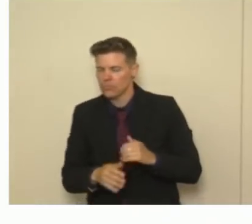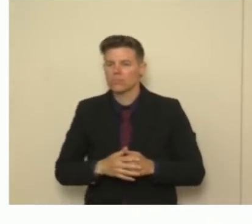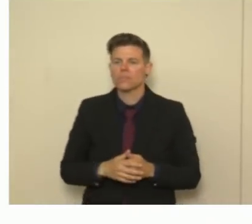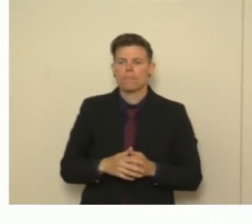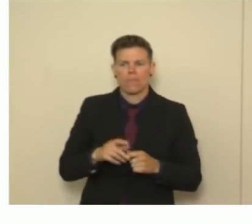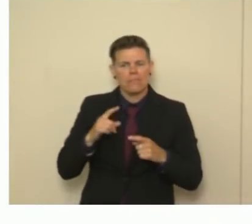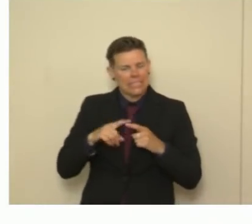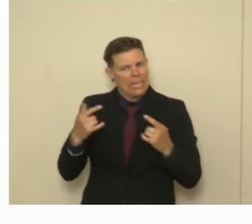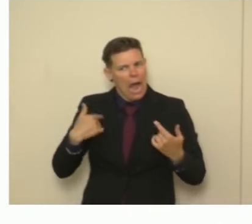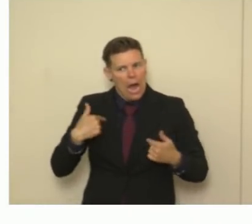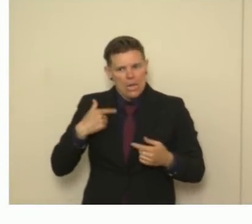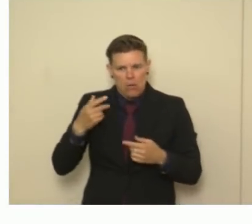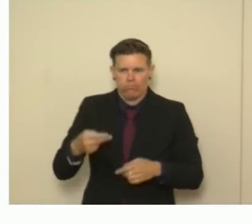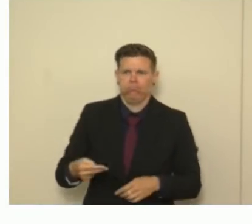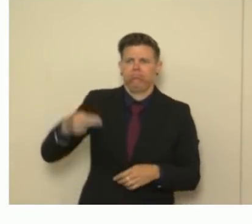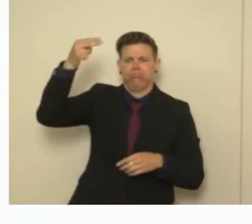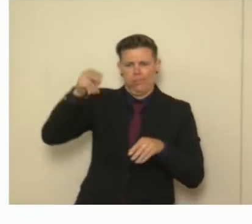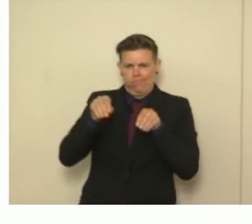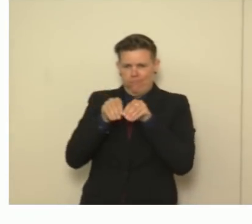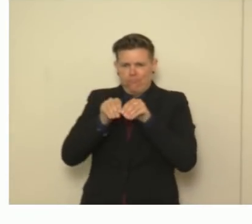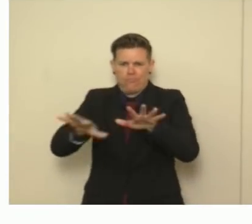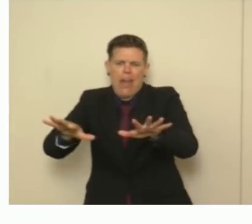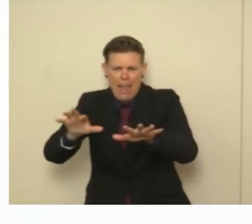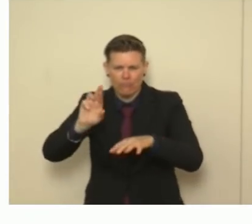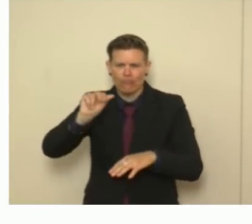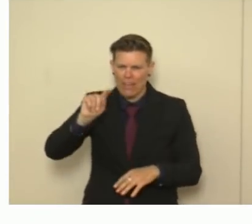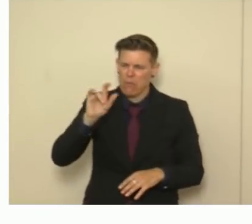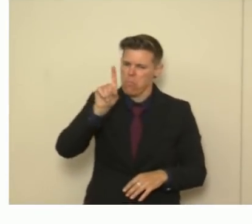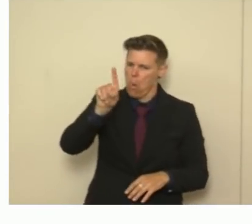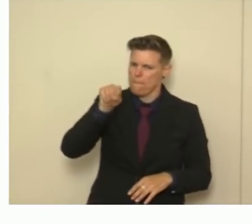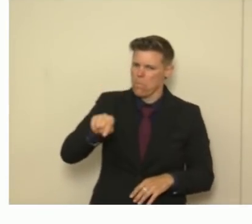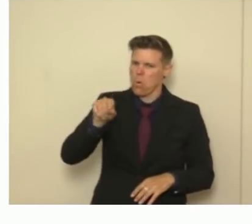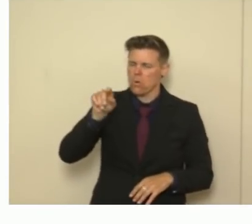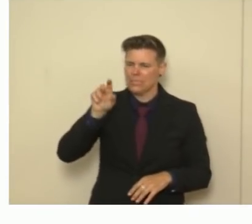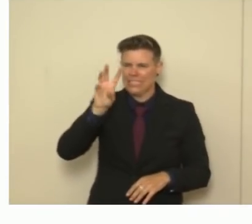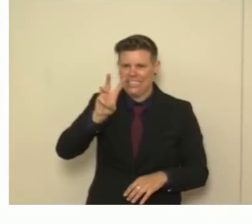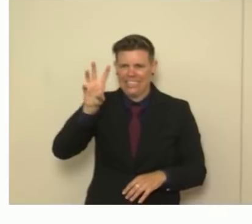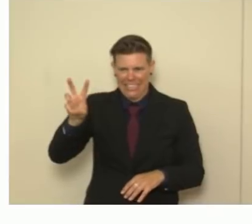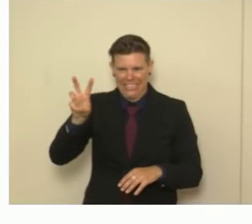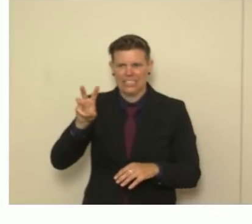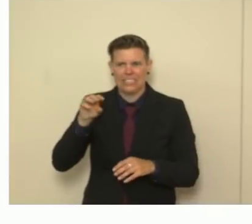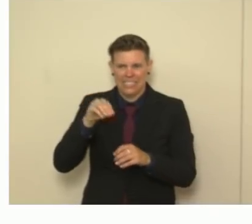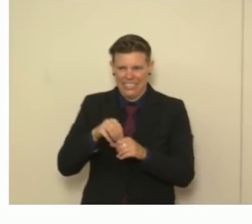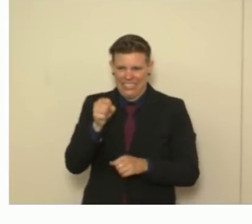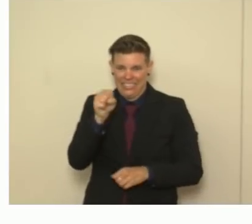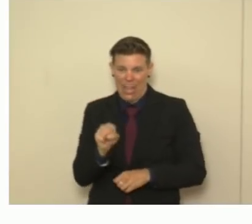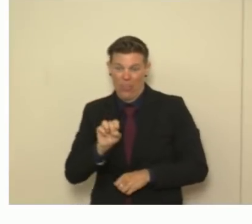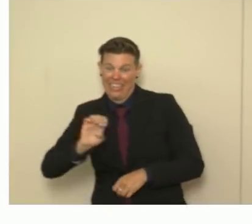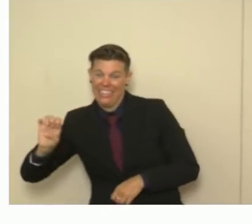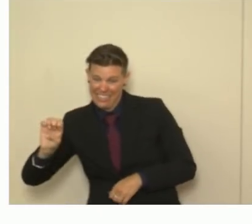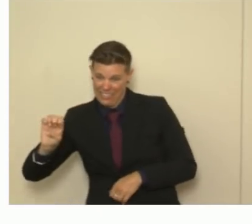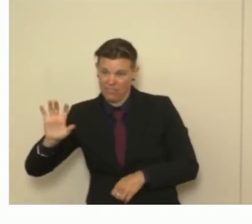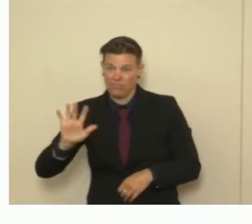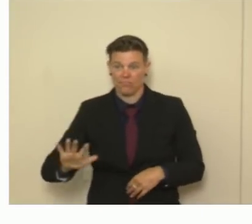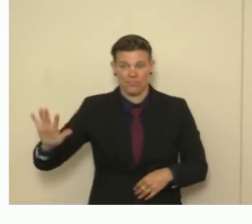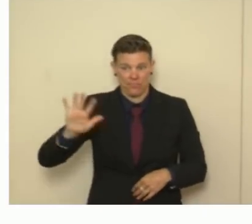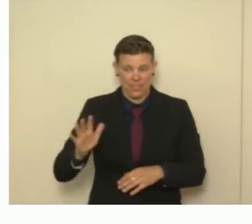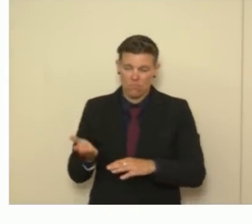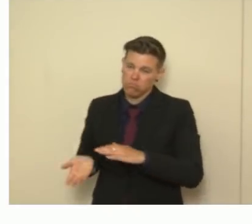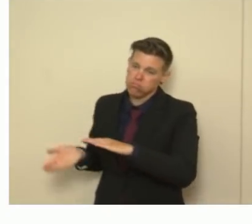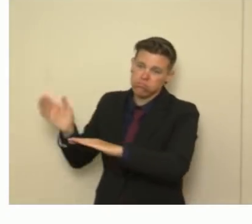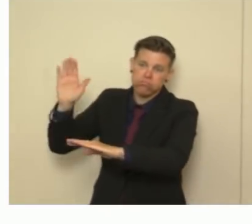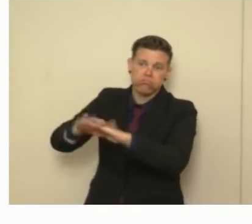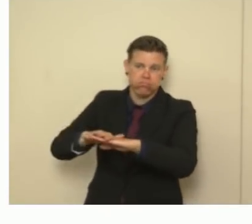spread rates, 1.66 in the Southeast, a big increase in cases, lots of the